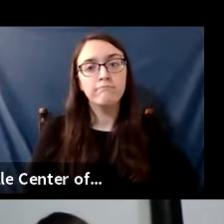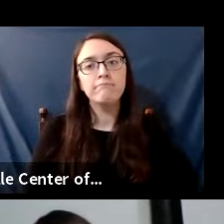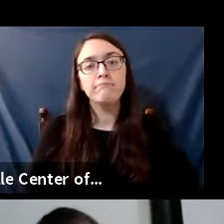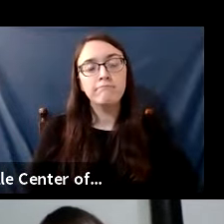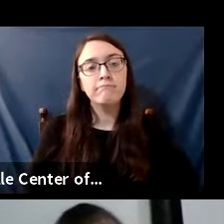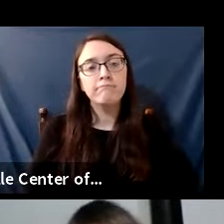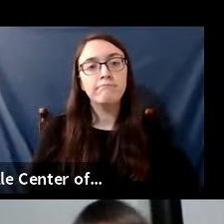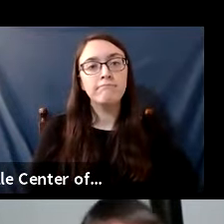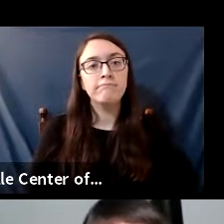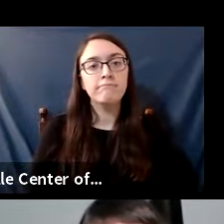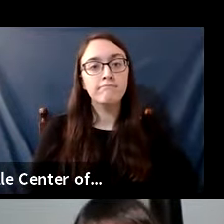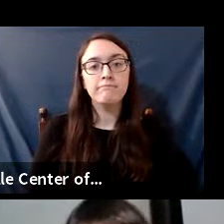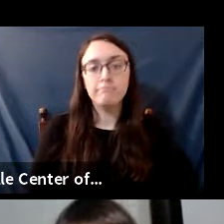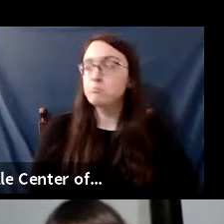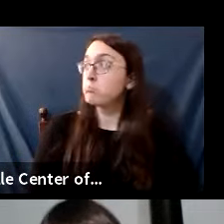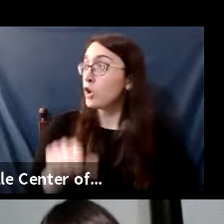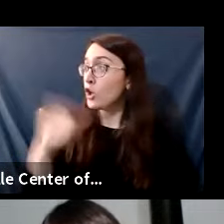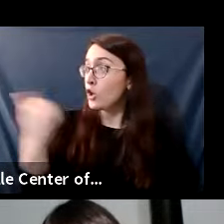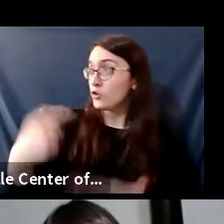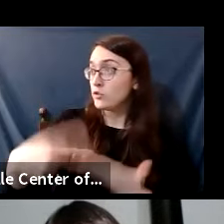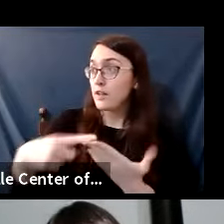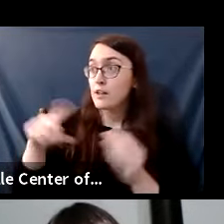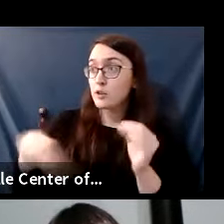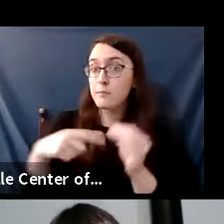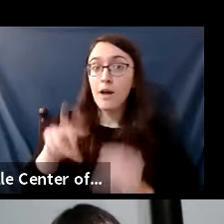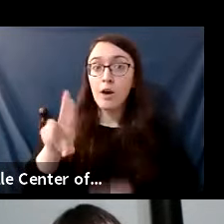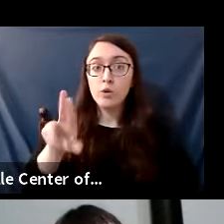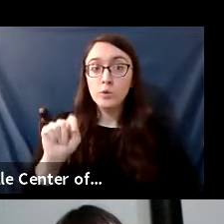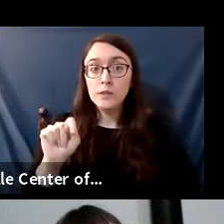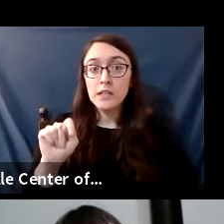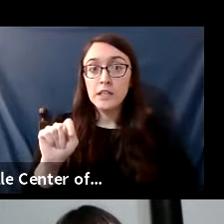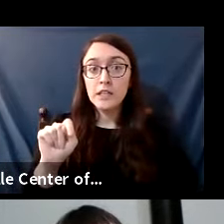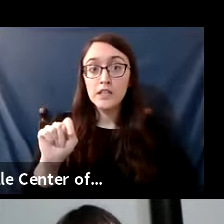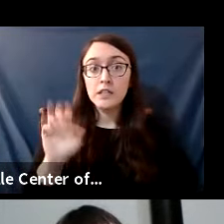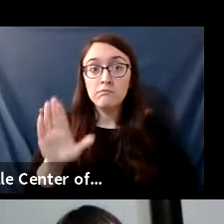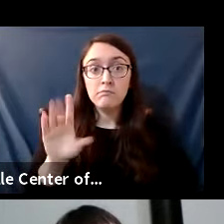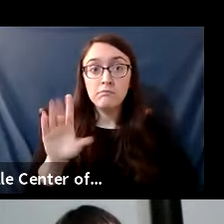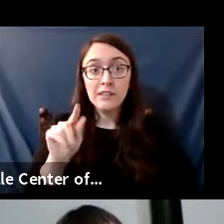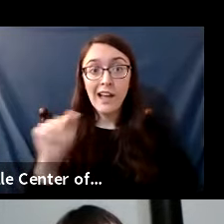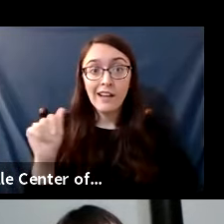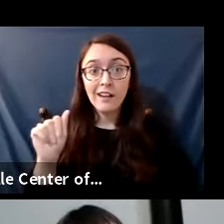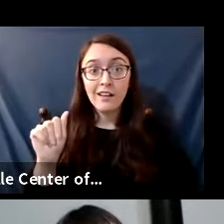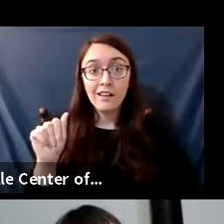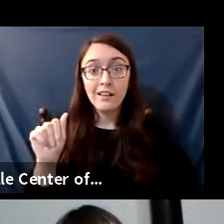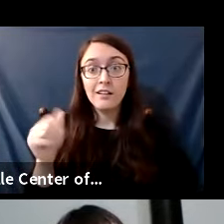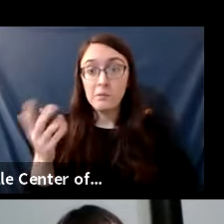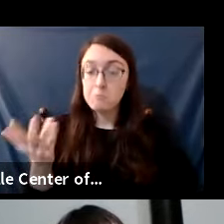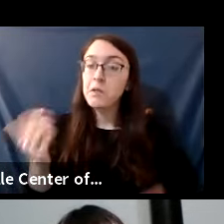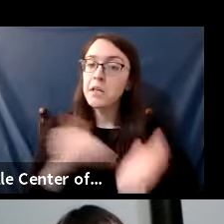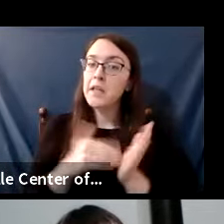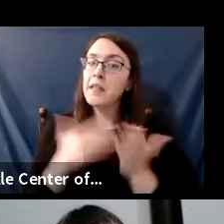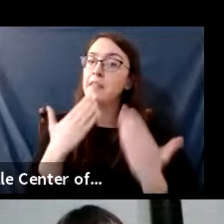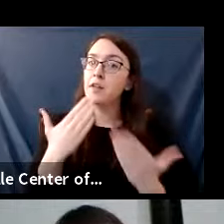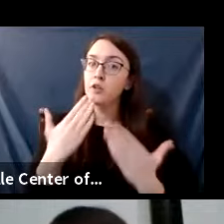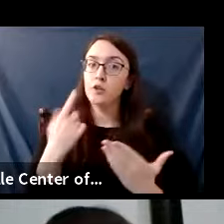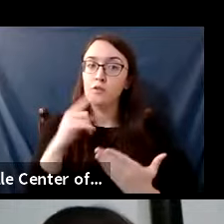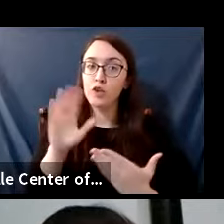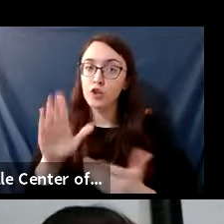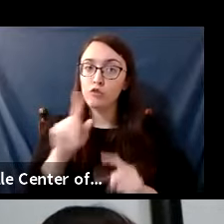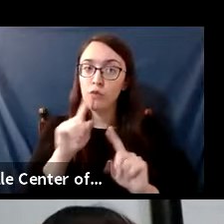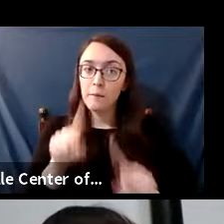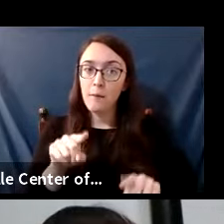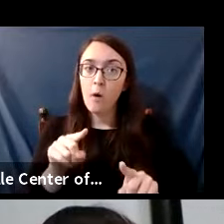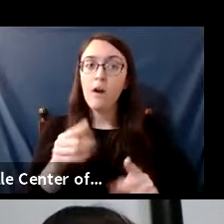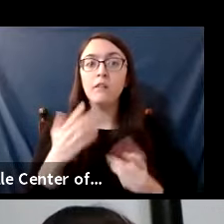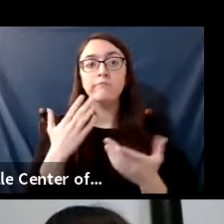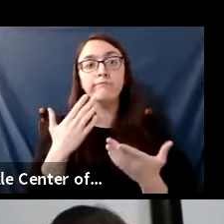Any other discussion on the University of Tennessee's data? If not, again, Dr. Rigg, thank you very much for your report this evening. Thanks for